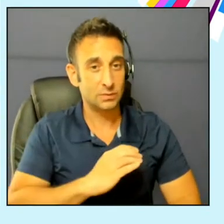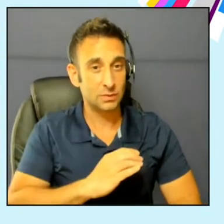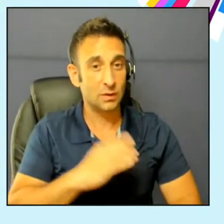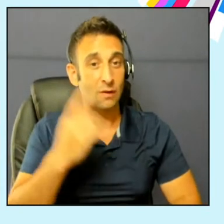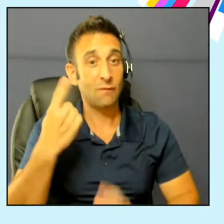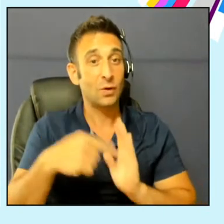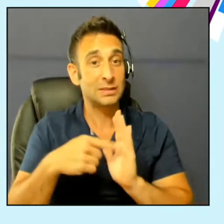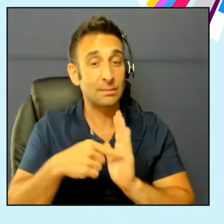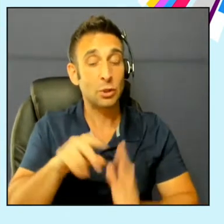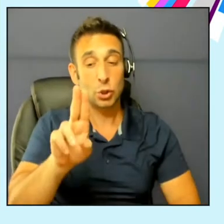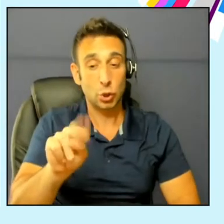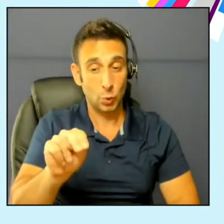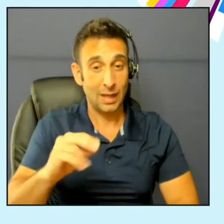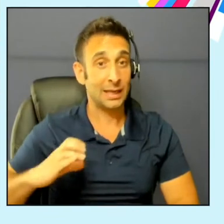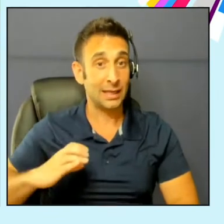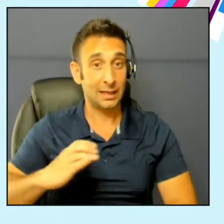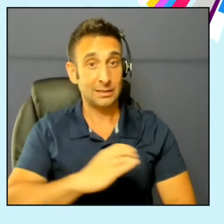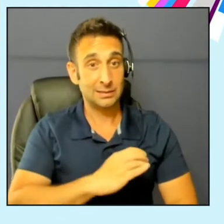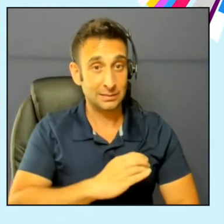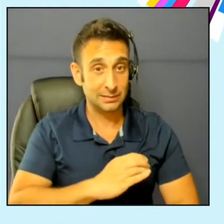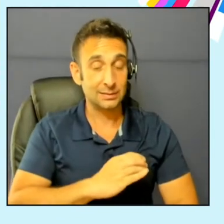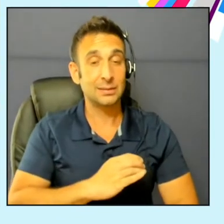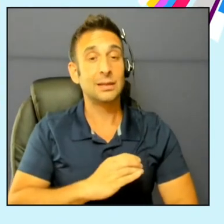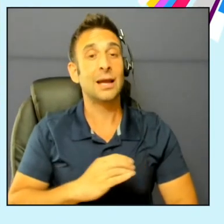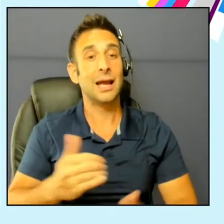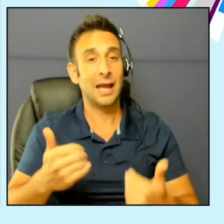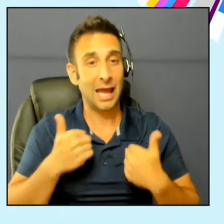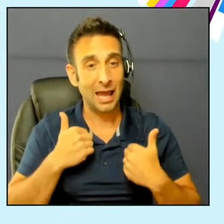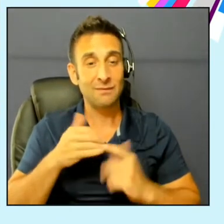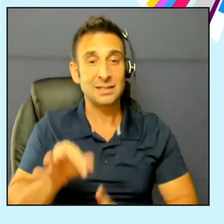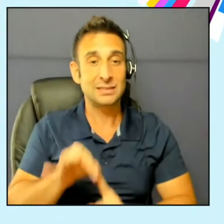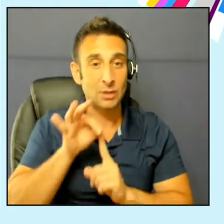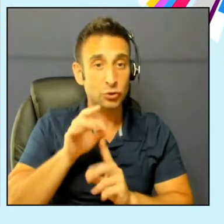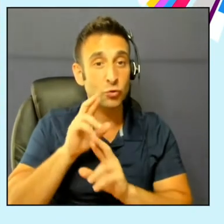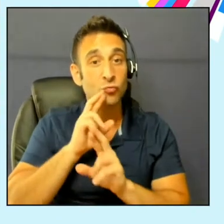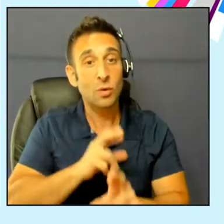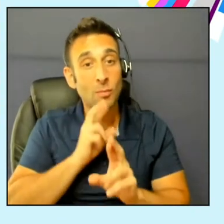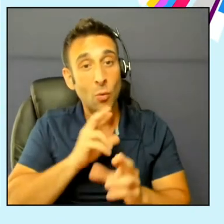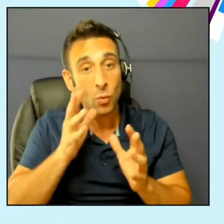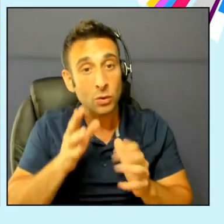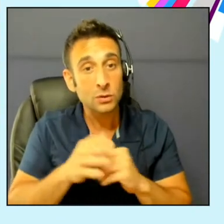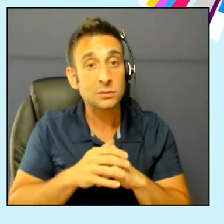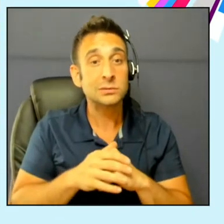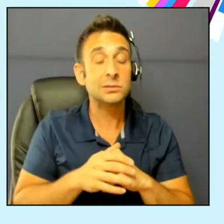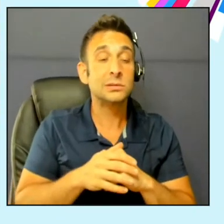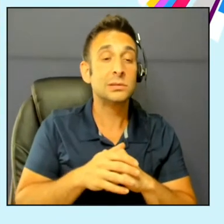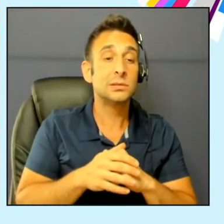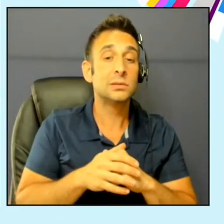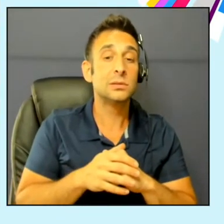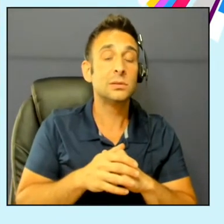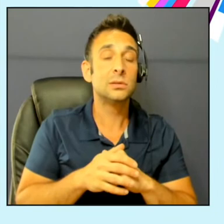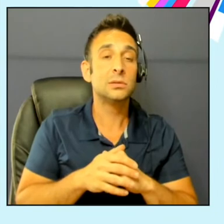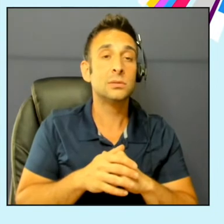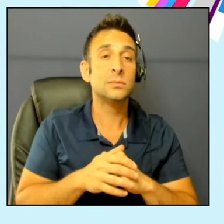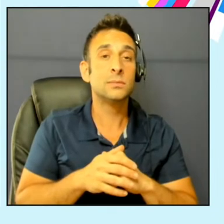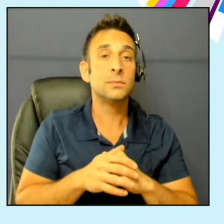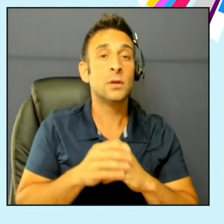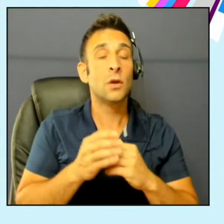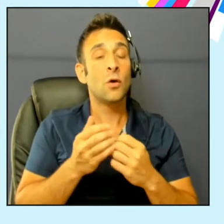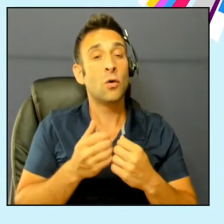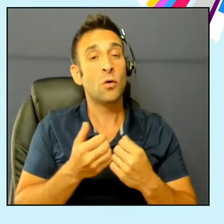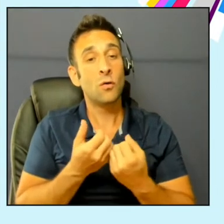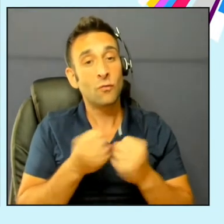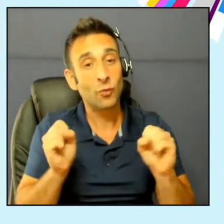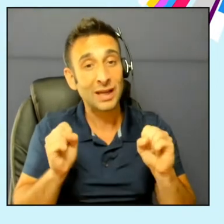Council is where you have special rapporteurs, special rapporteur for freedom of expression, a